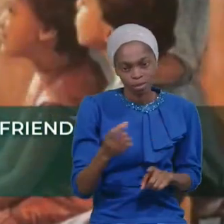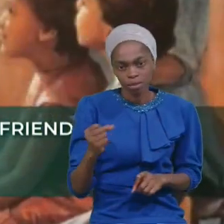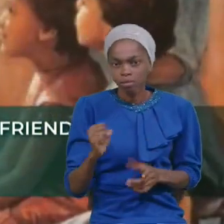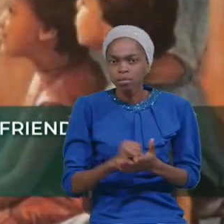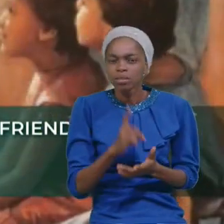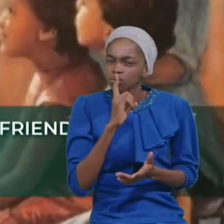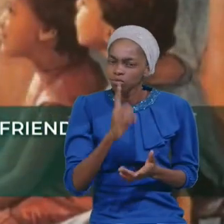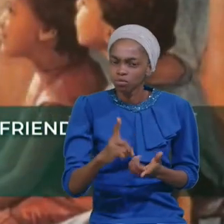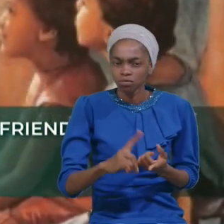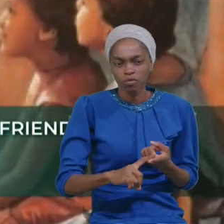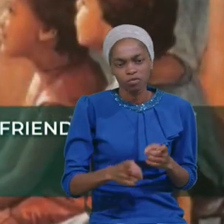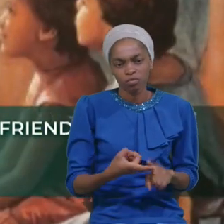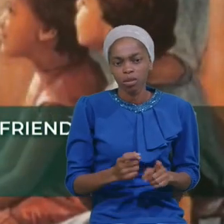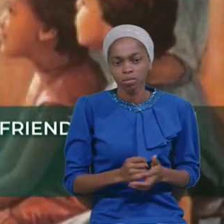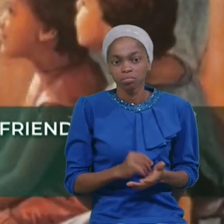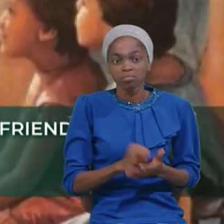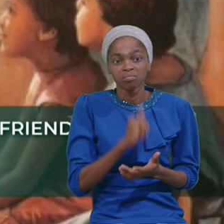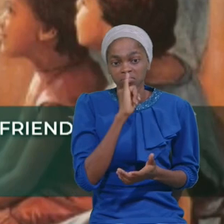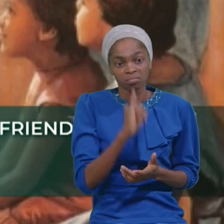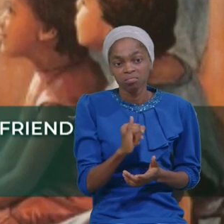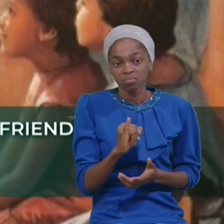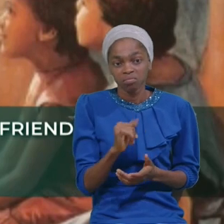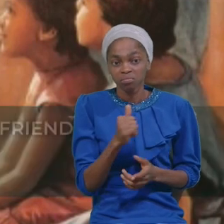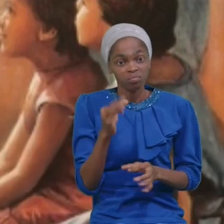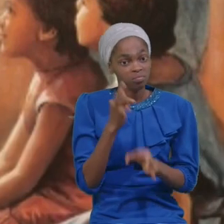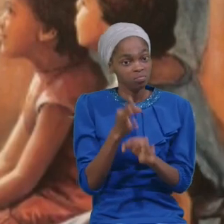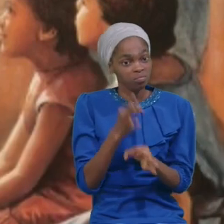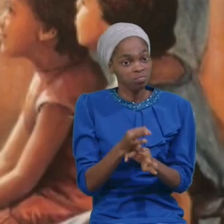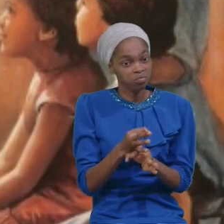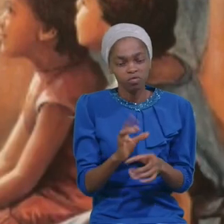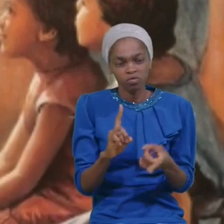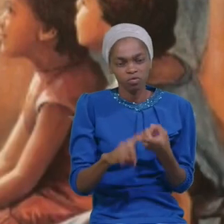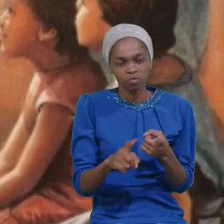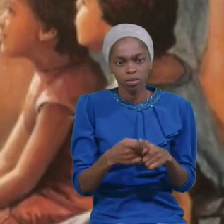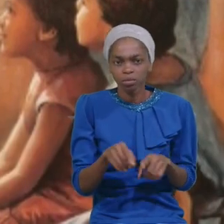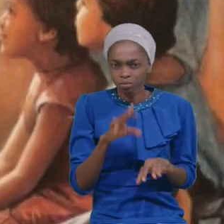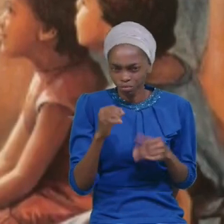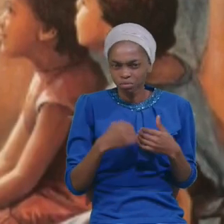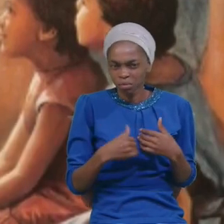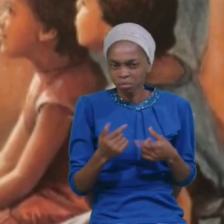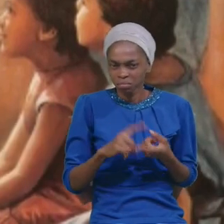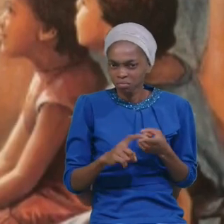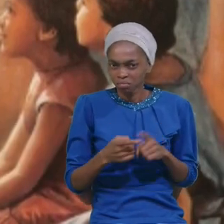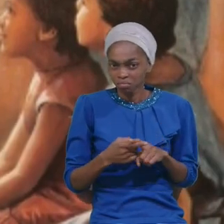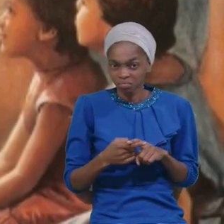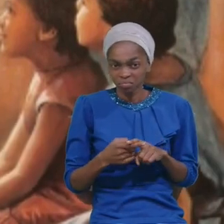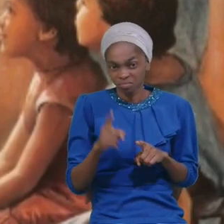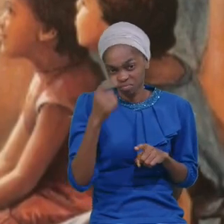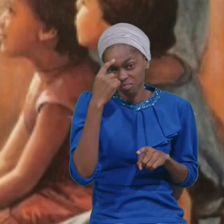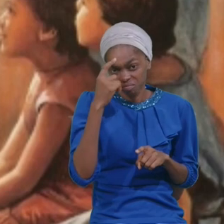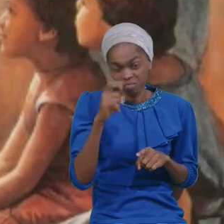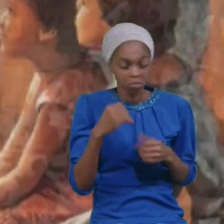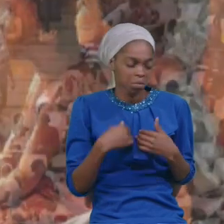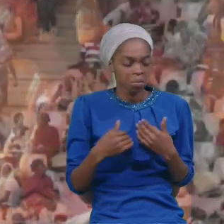any friend you think you have? But what determines a friend? Who is